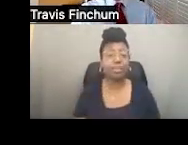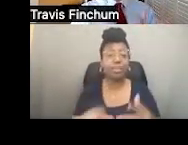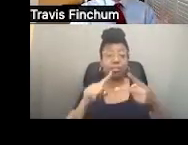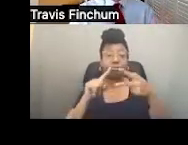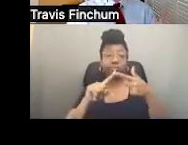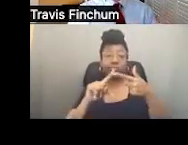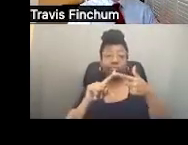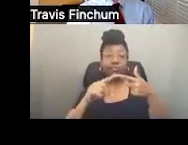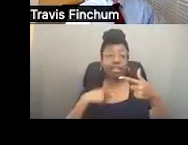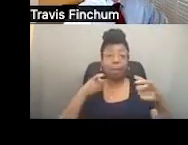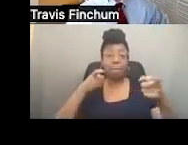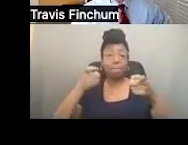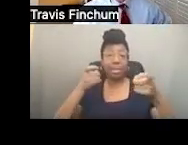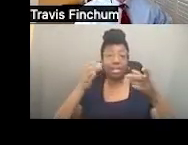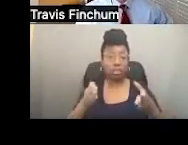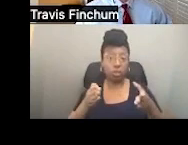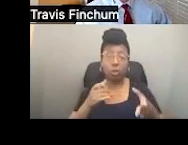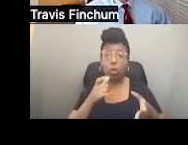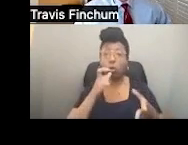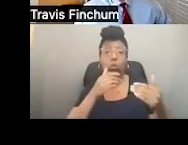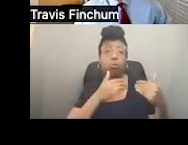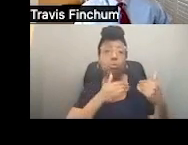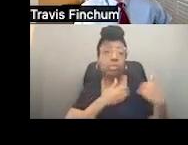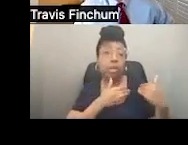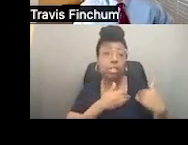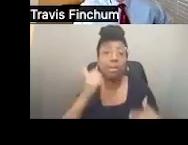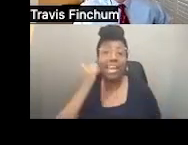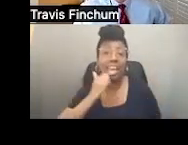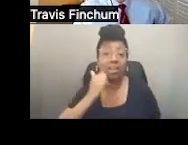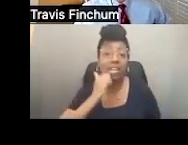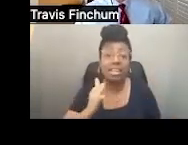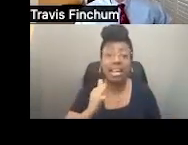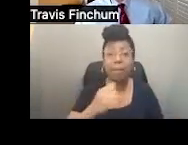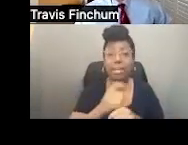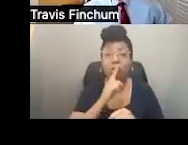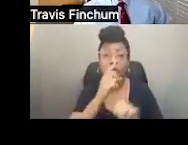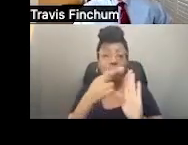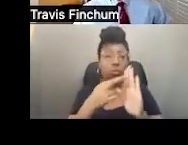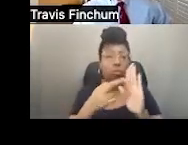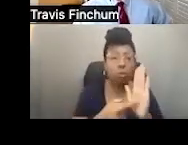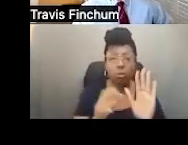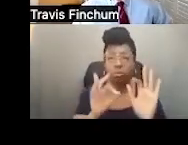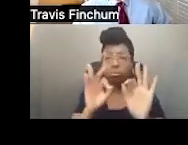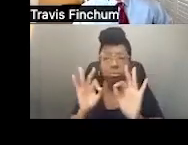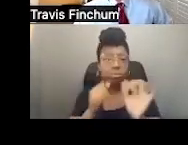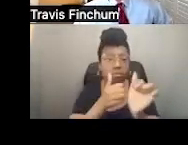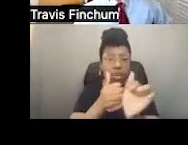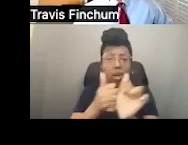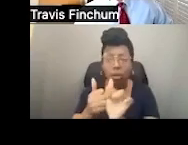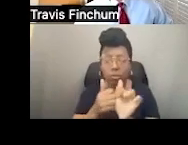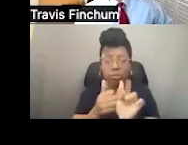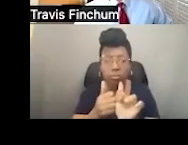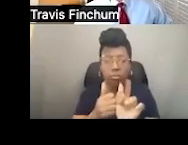who's responsible for the day-to-day administration, making sure that the rules are followed, and